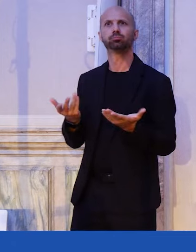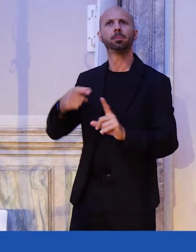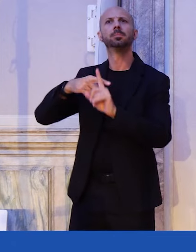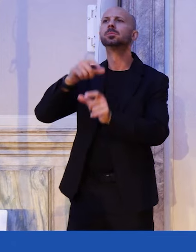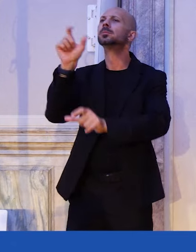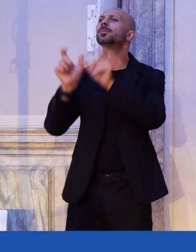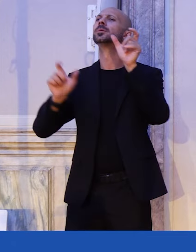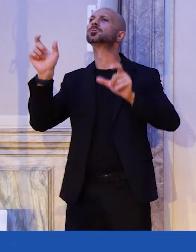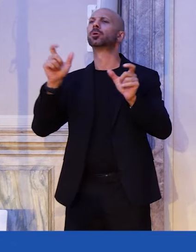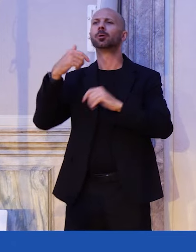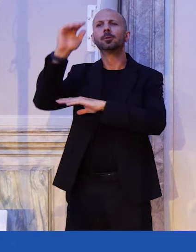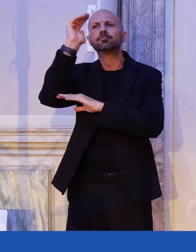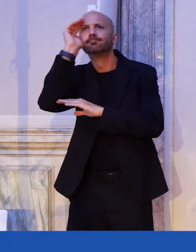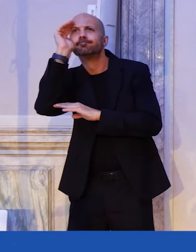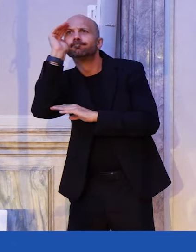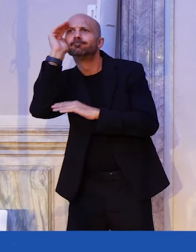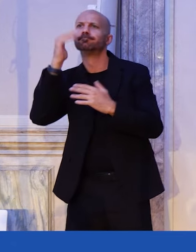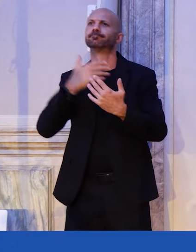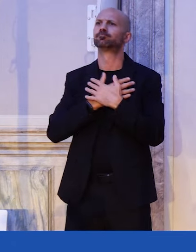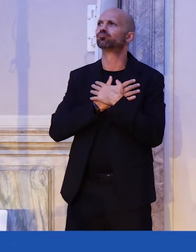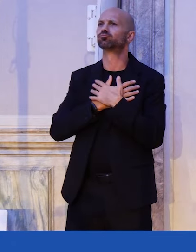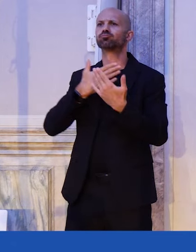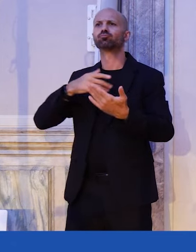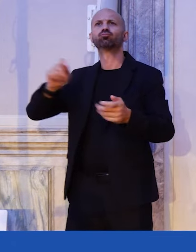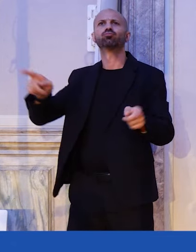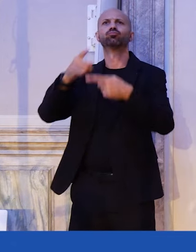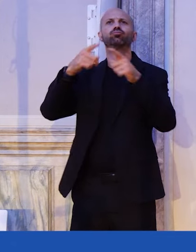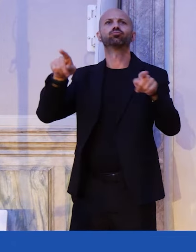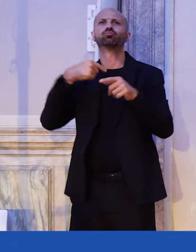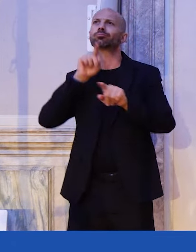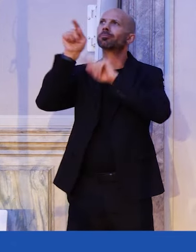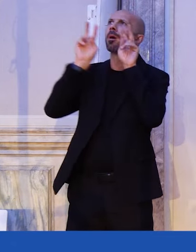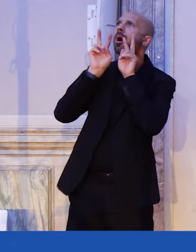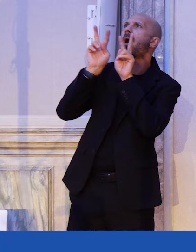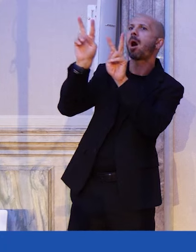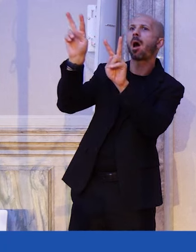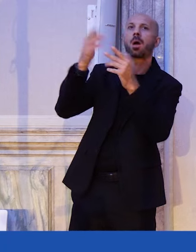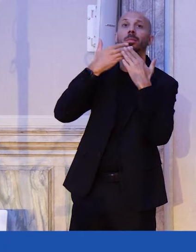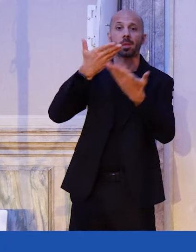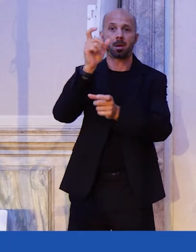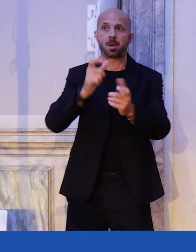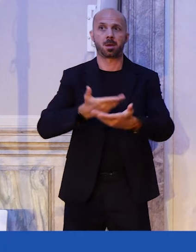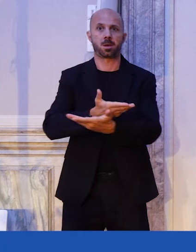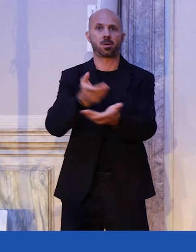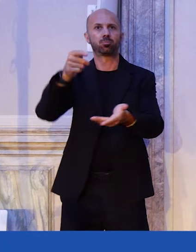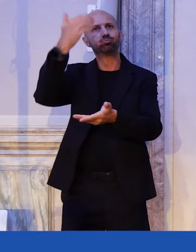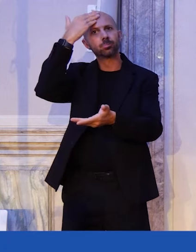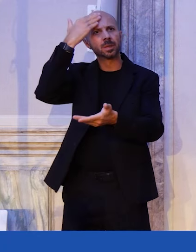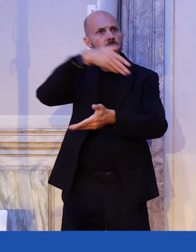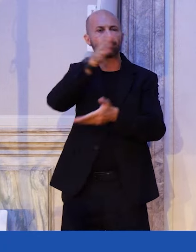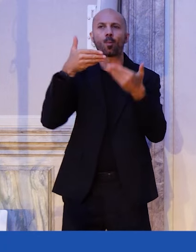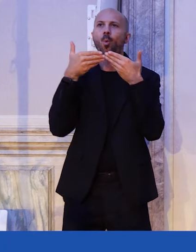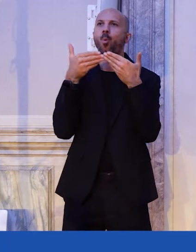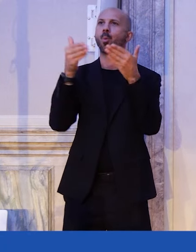goers whose open ears and open minds keep this art form alive as